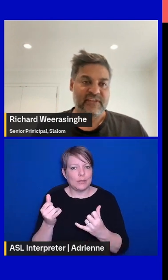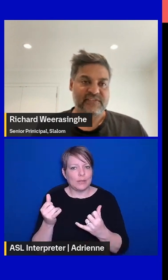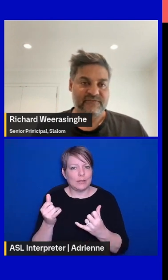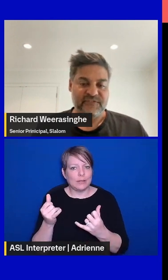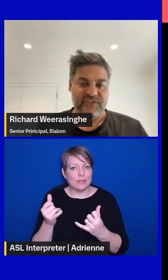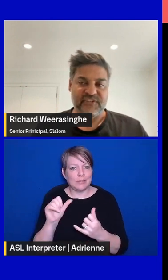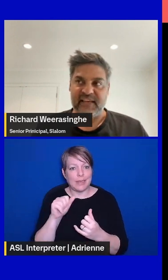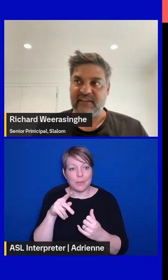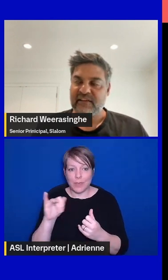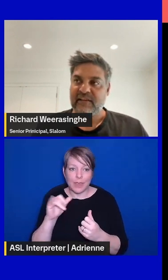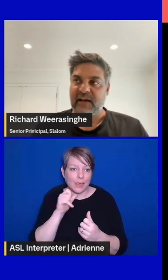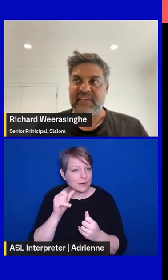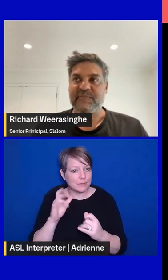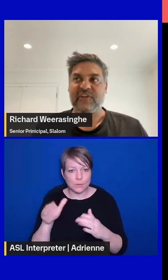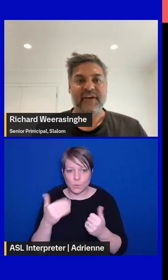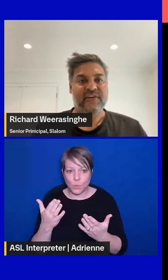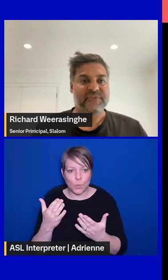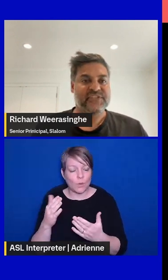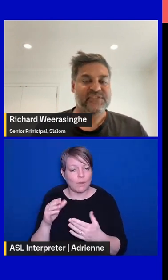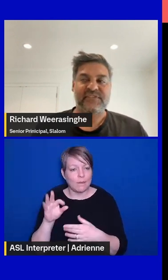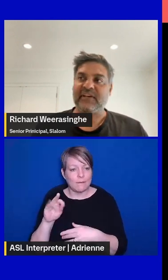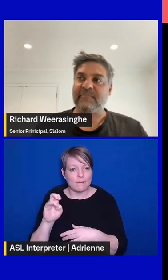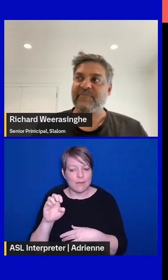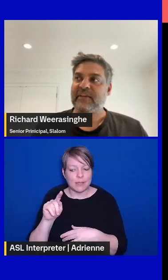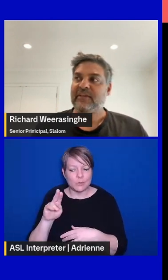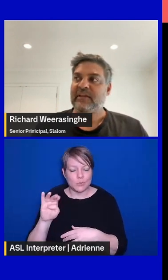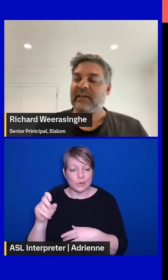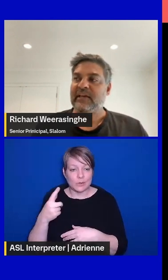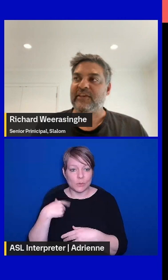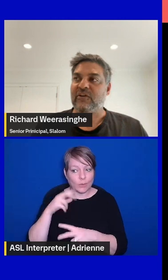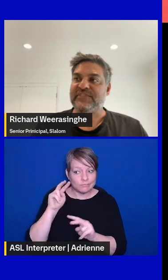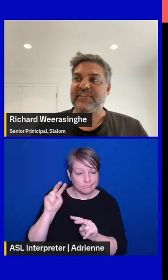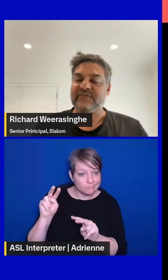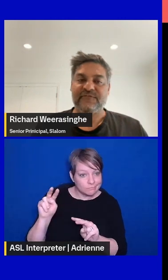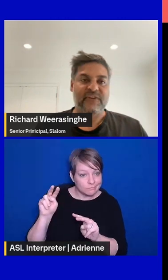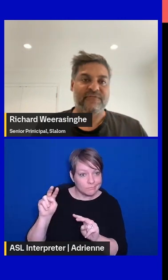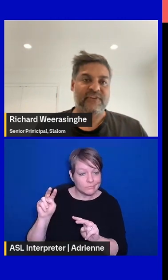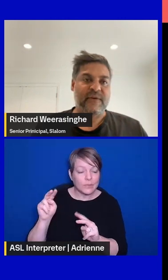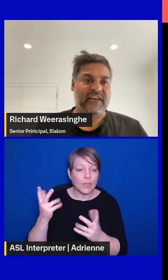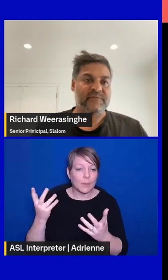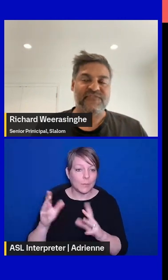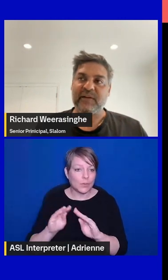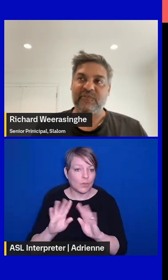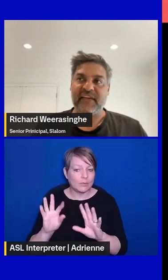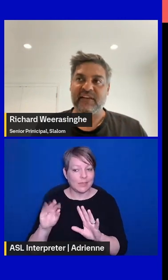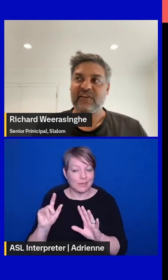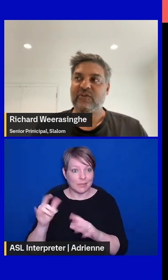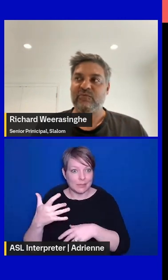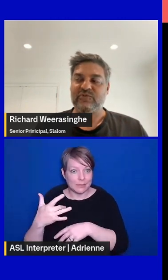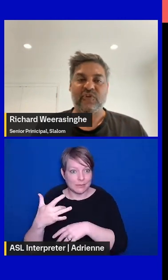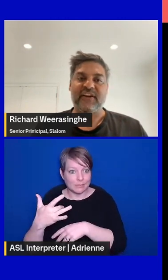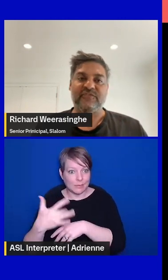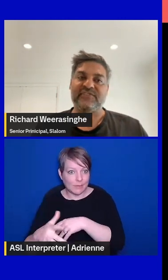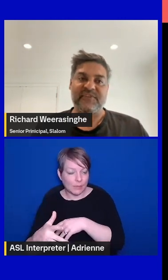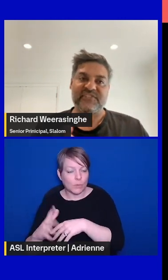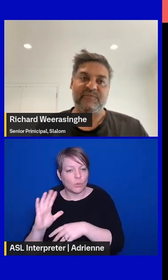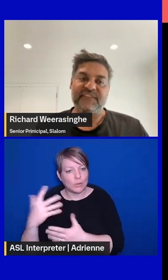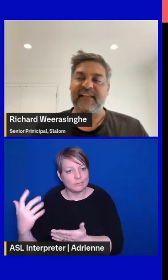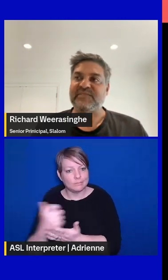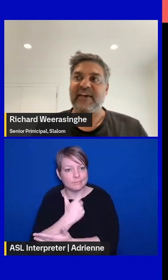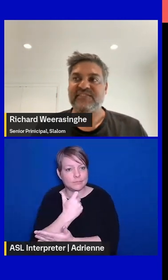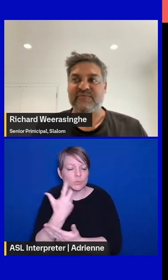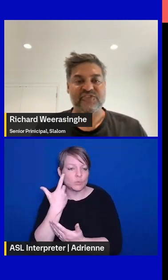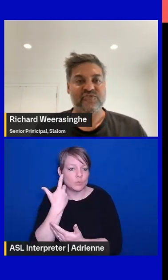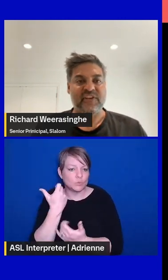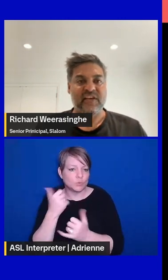so that's a feature that I'm keeping an eye on because, obviously, if that becomes available, then we'll try to do something similar in